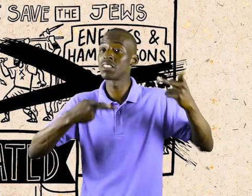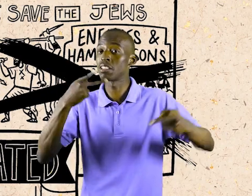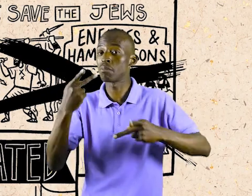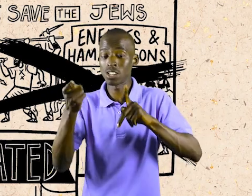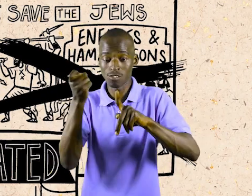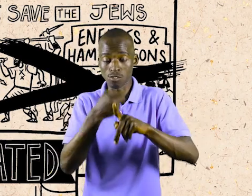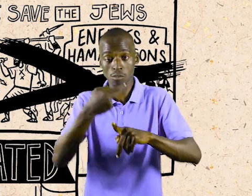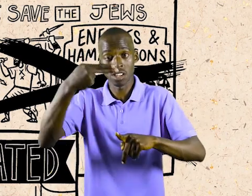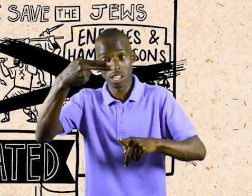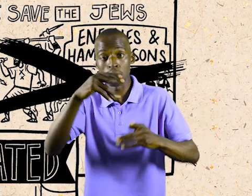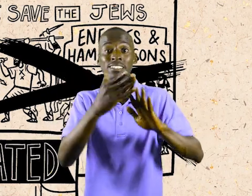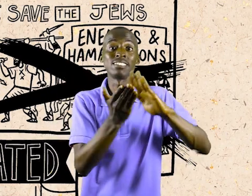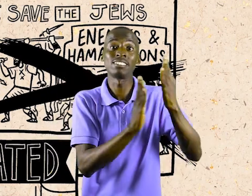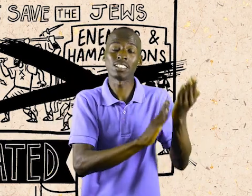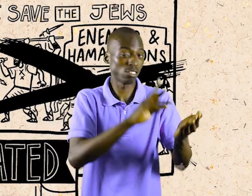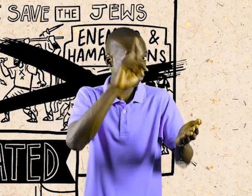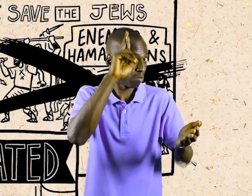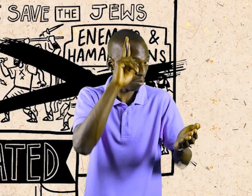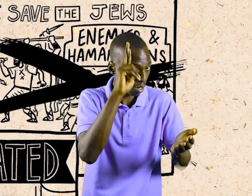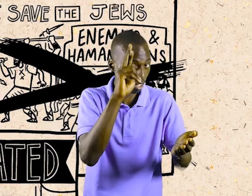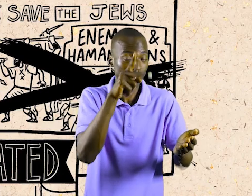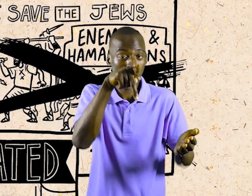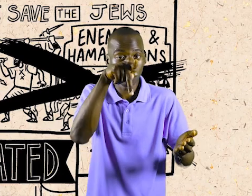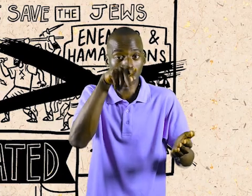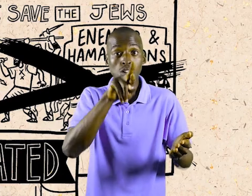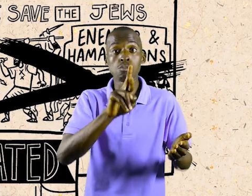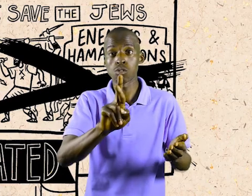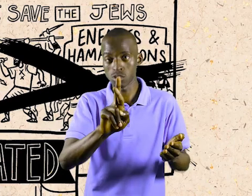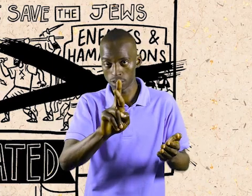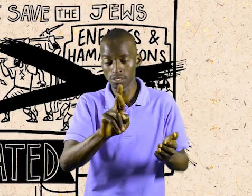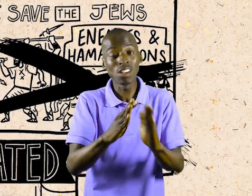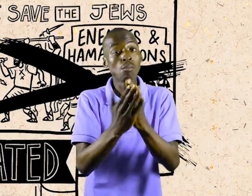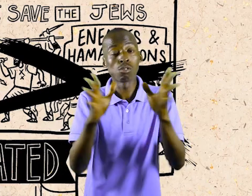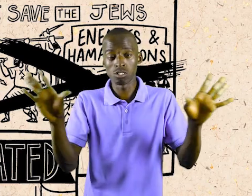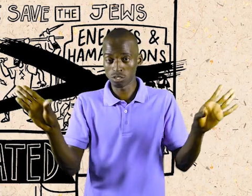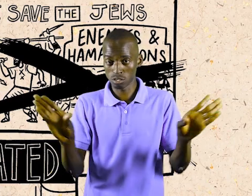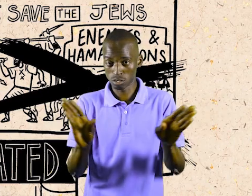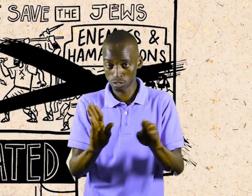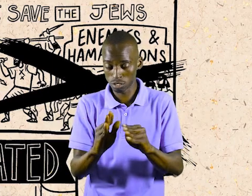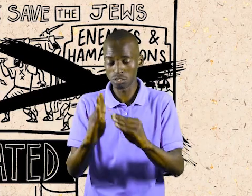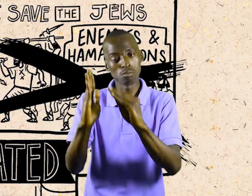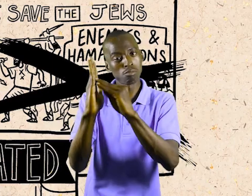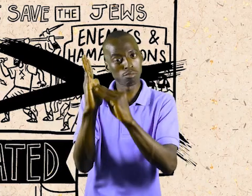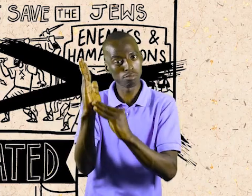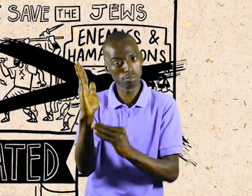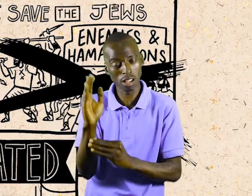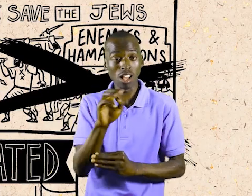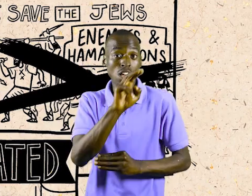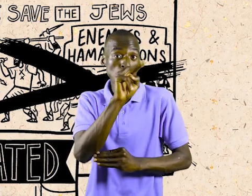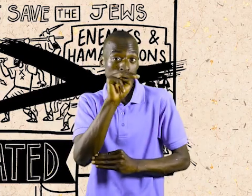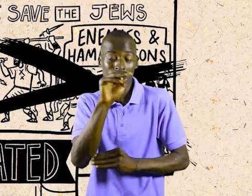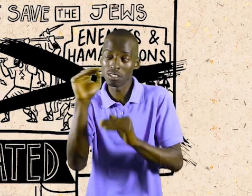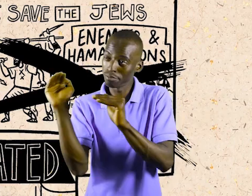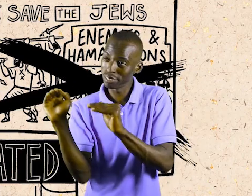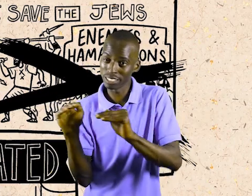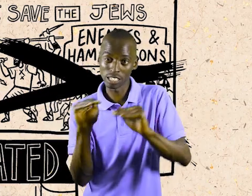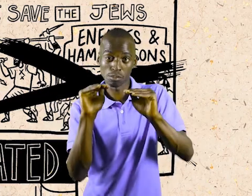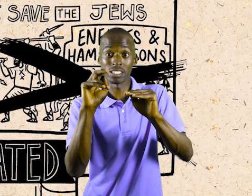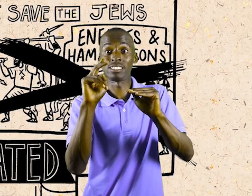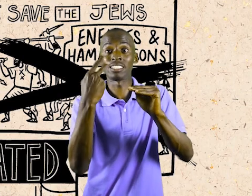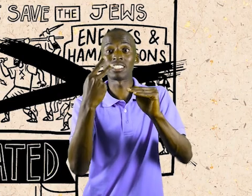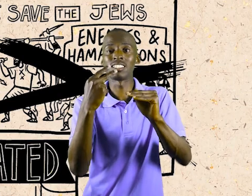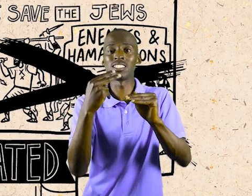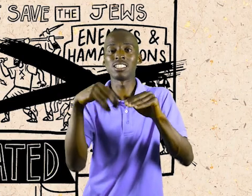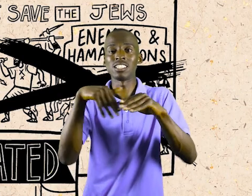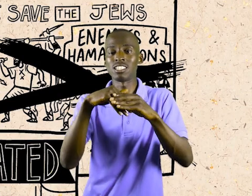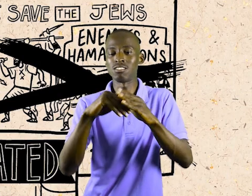from Haman's dice. Remember, Purim. The book concludes with a short epilogue as Mordecai is elevated to second in command in